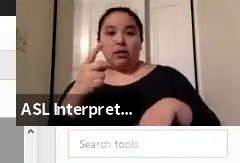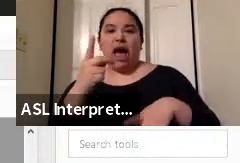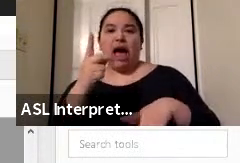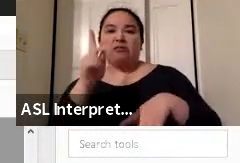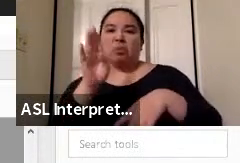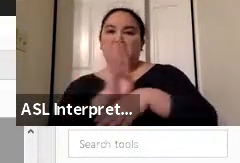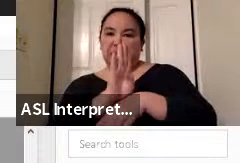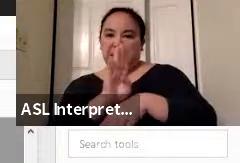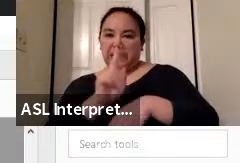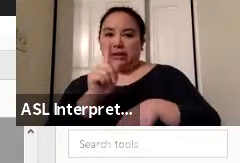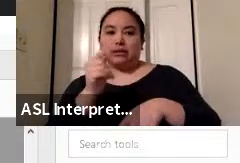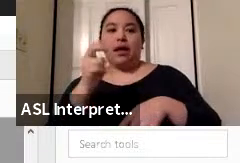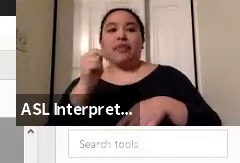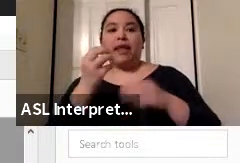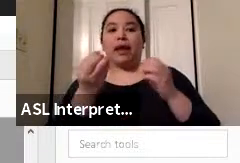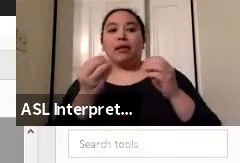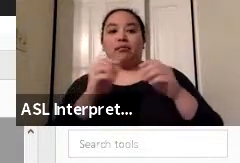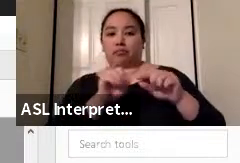units above.